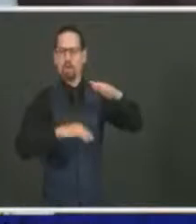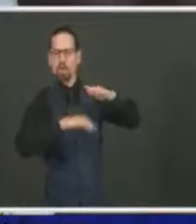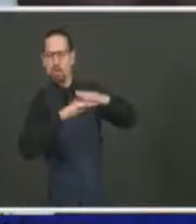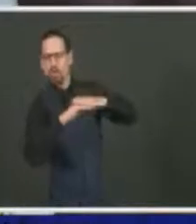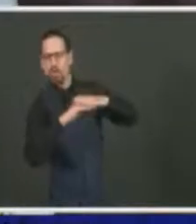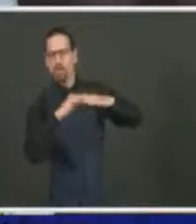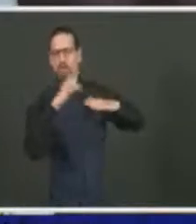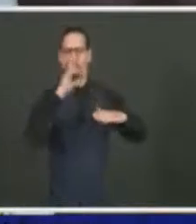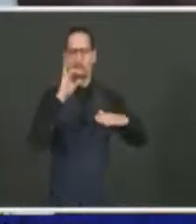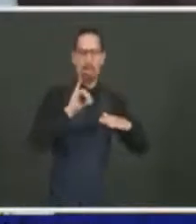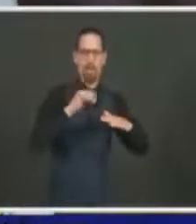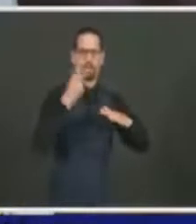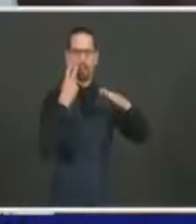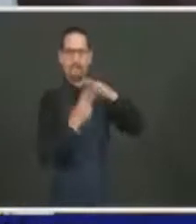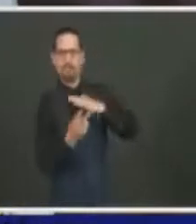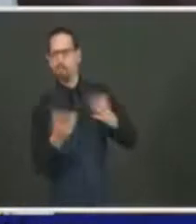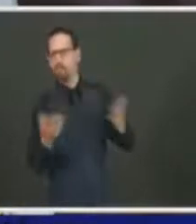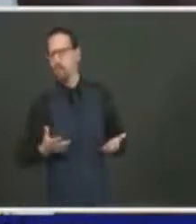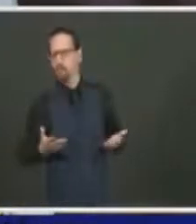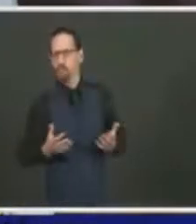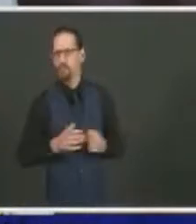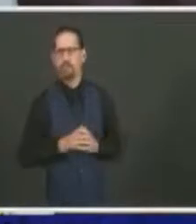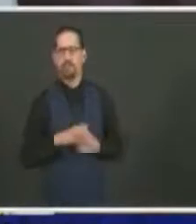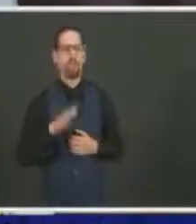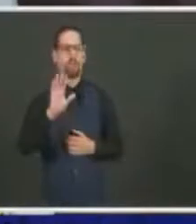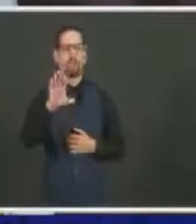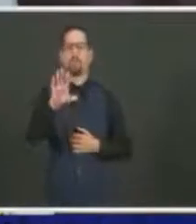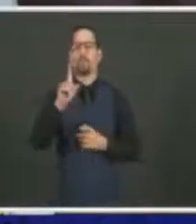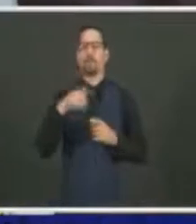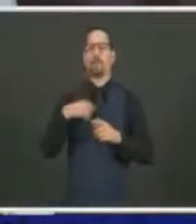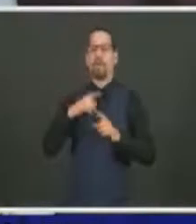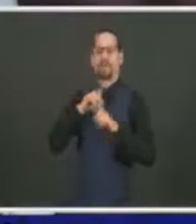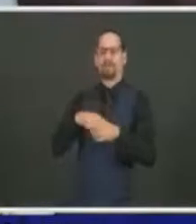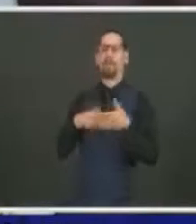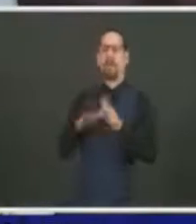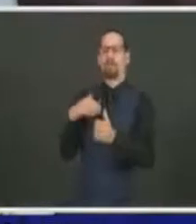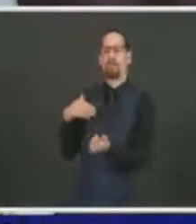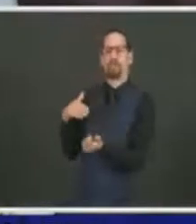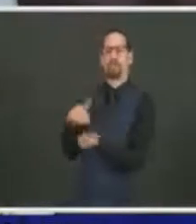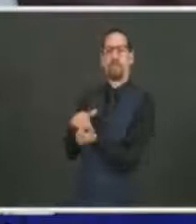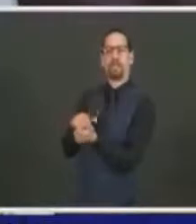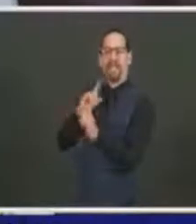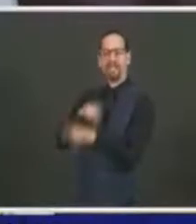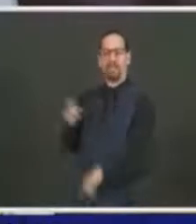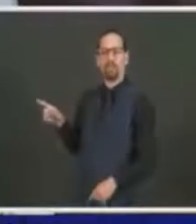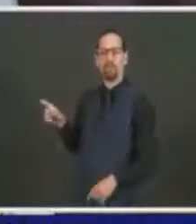thinking? Yeah, I'm going to let the doctor answer that. I'll tell you now, we don't know yet. But